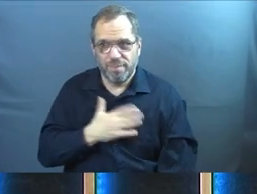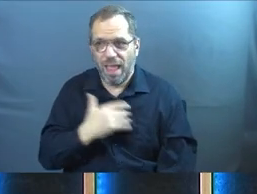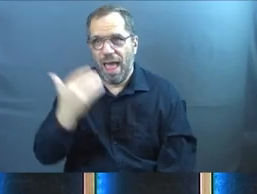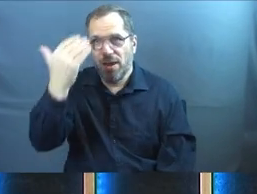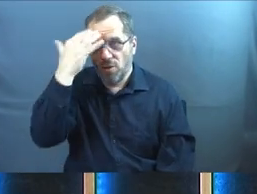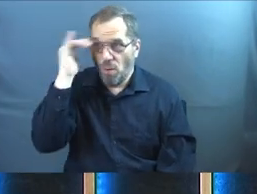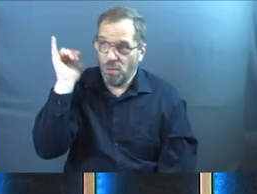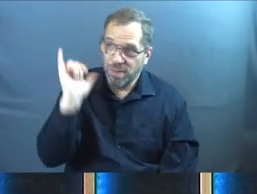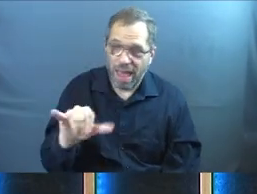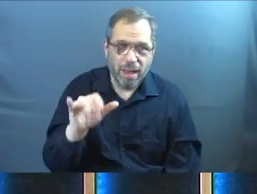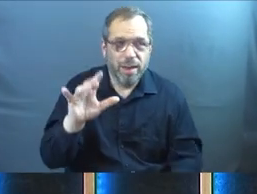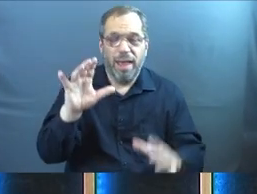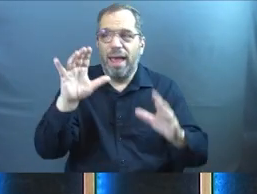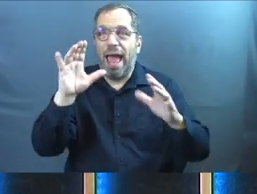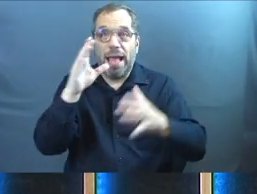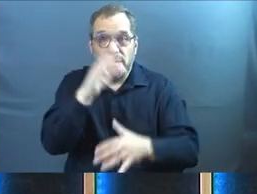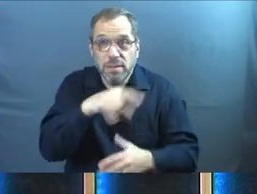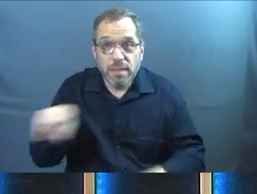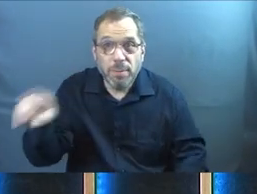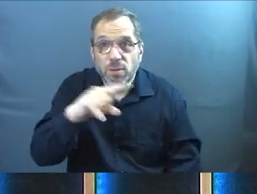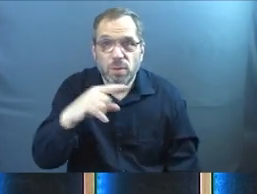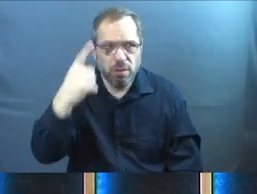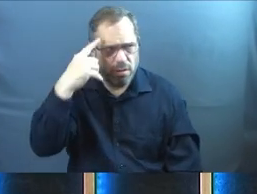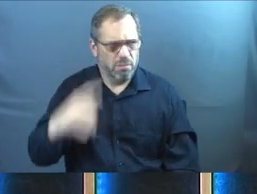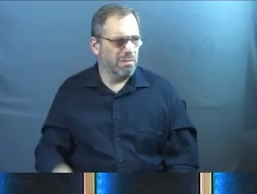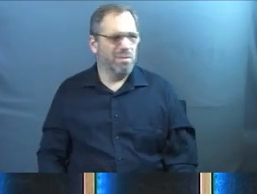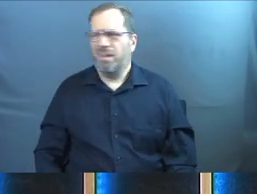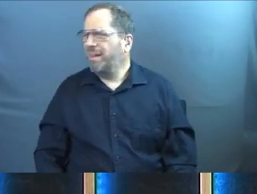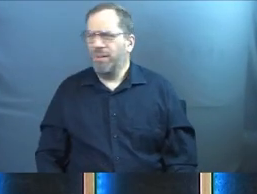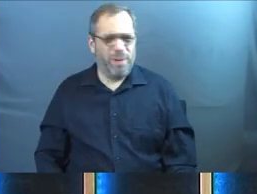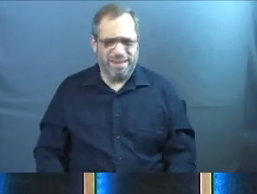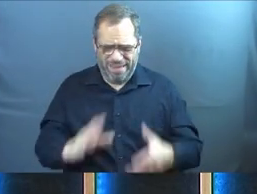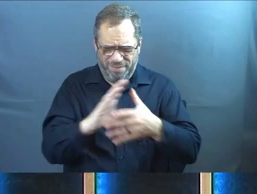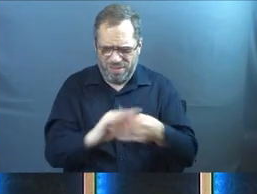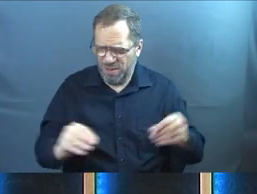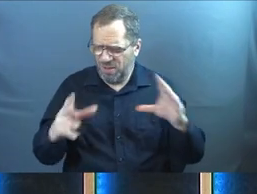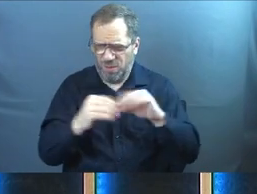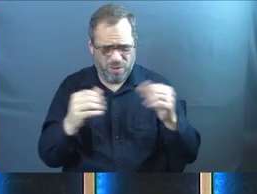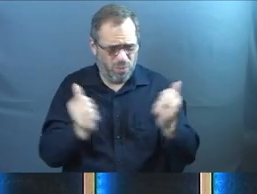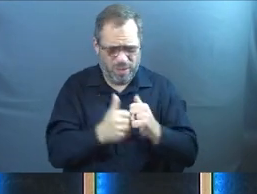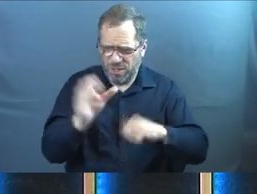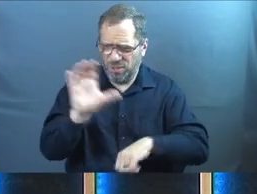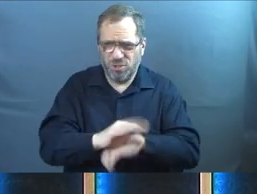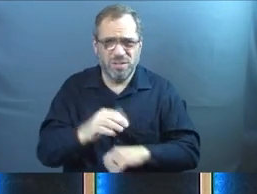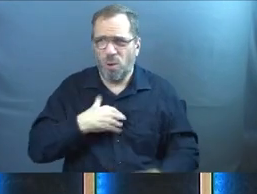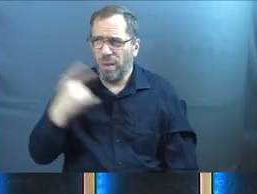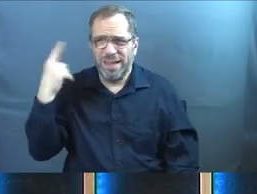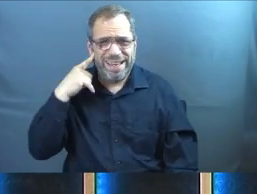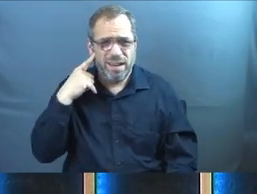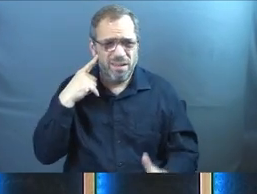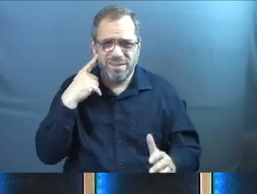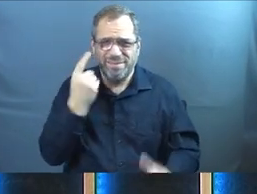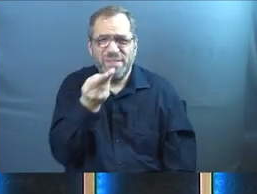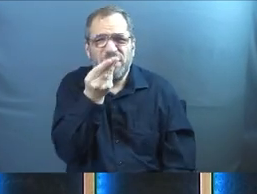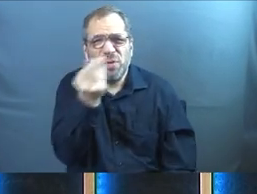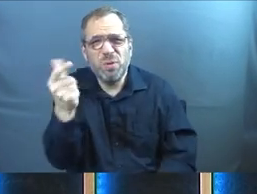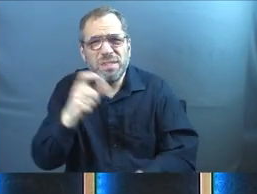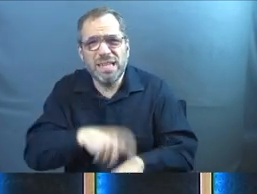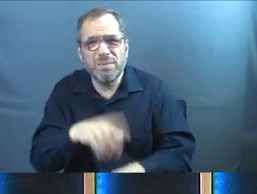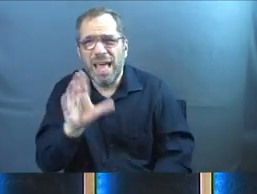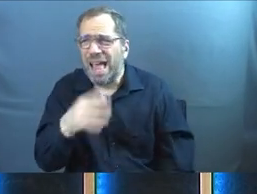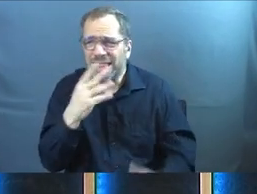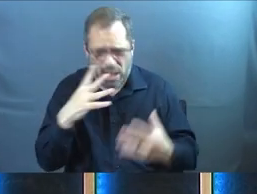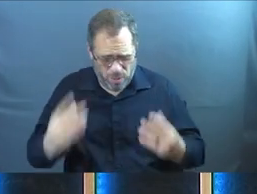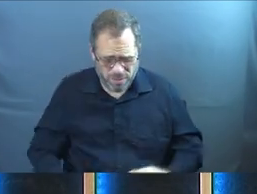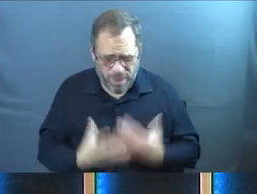know about that. And some of you guys might even think to yourself, it's like, if these stories are all around our church, then why don't we hear them more often? Because man,